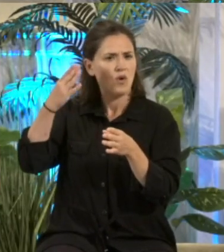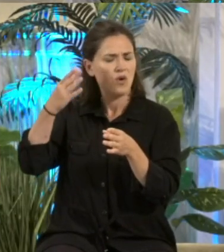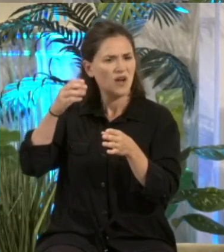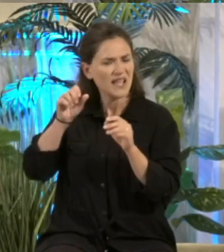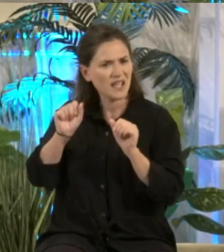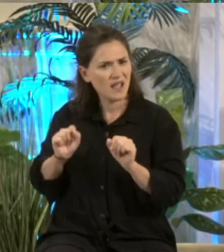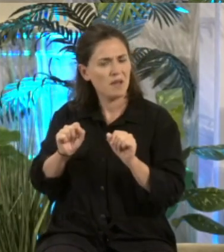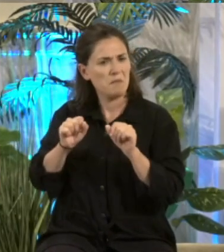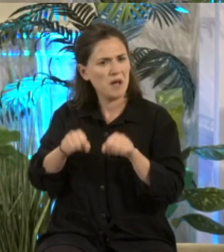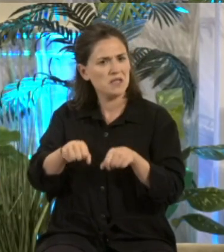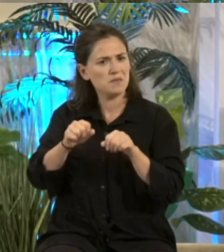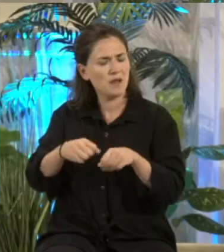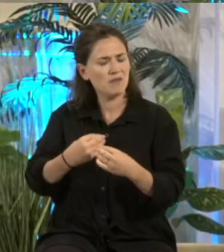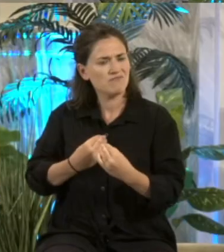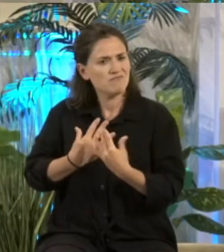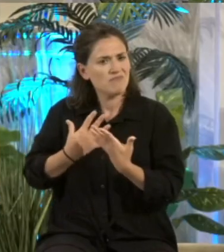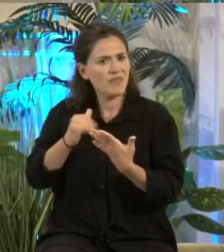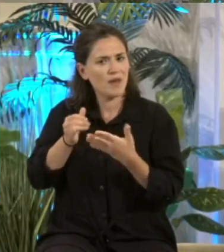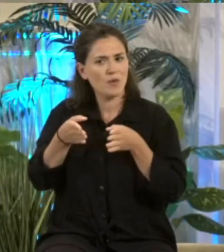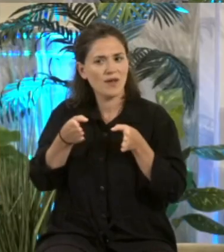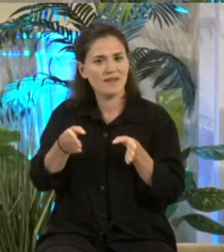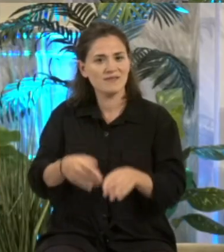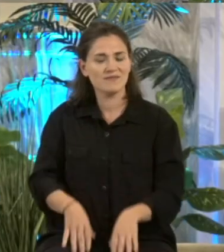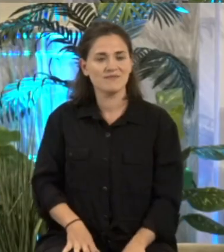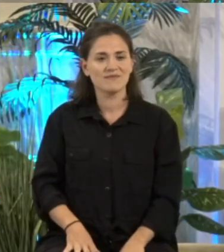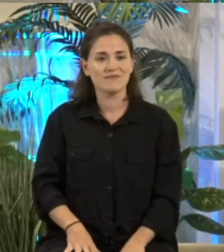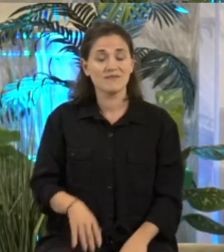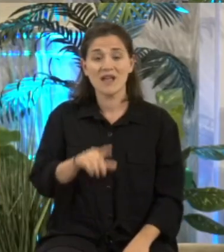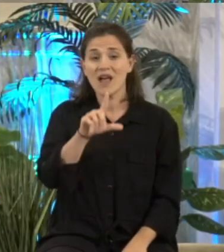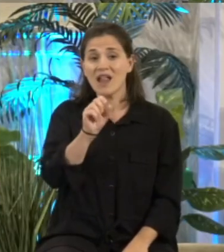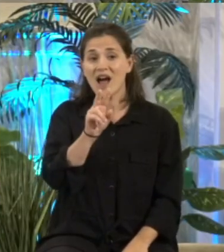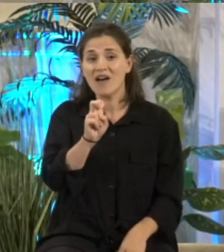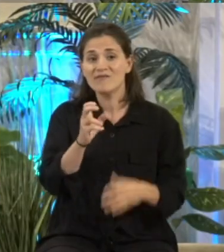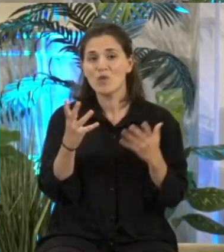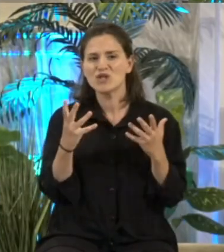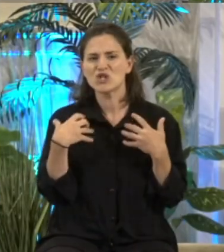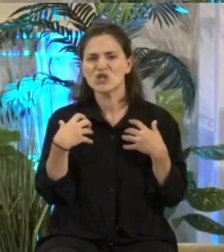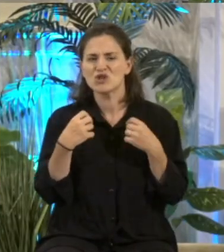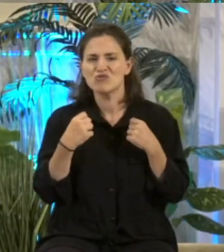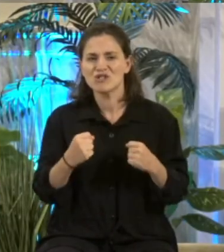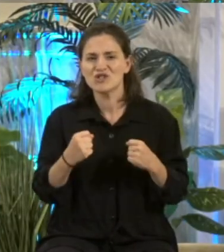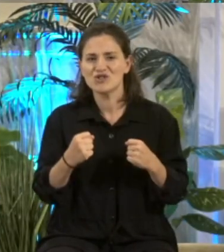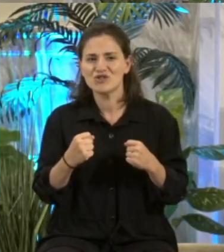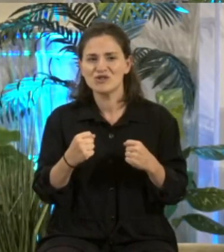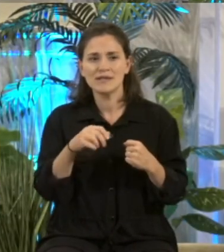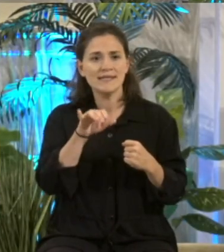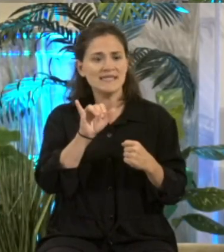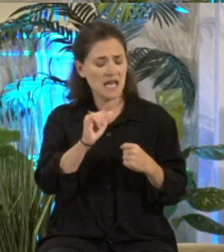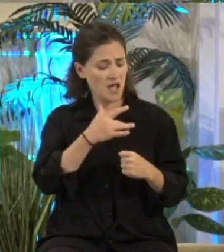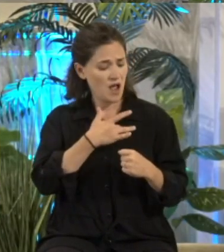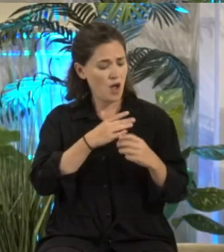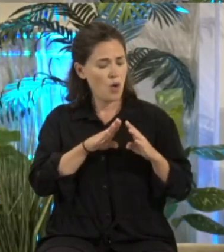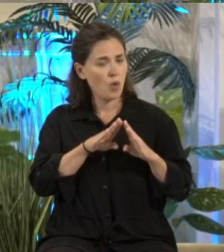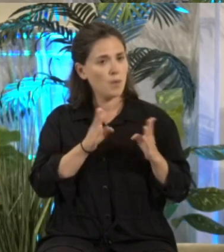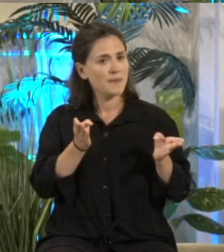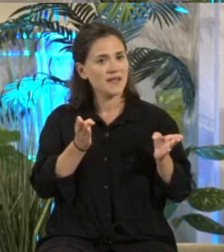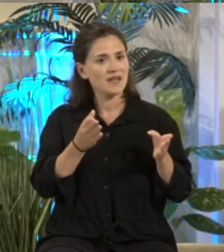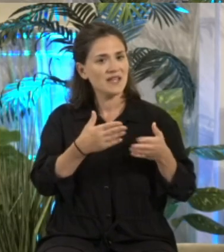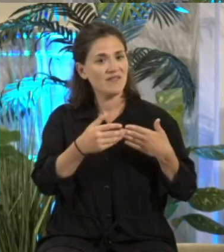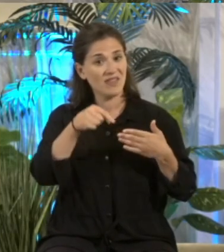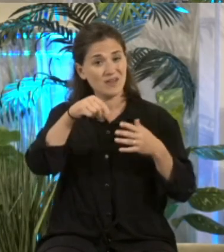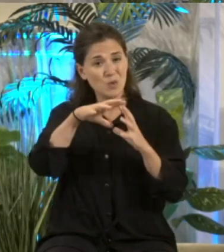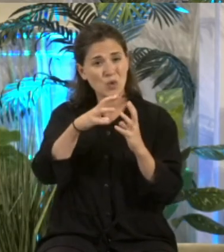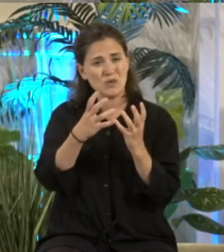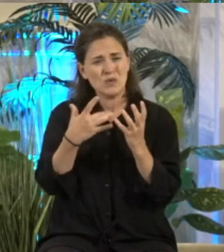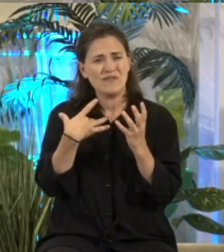love and the leadership that we have. Love is courage. It's staying open-hearted, even in a world that can feel very